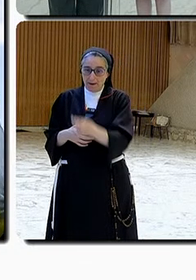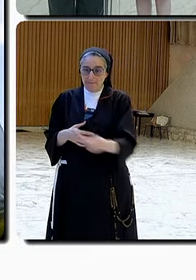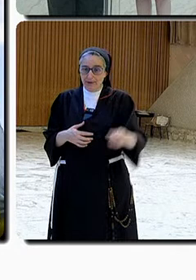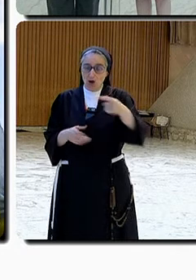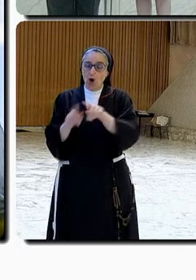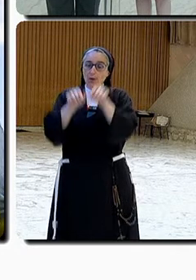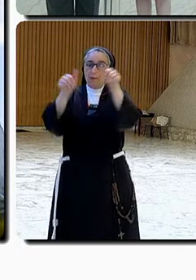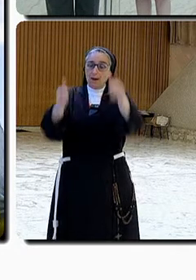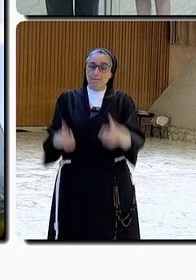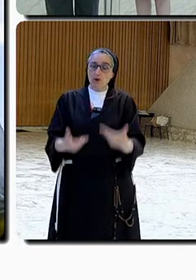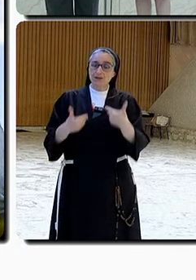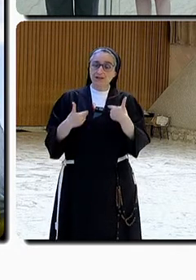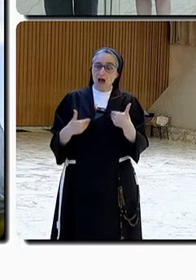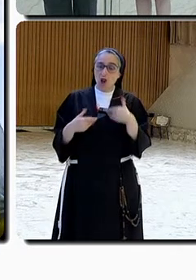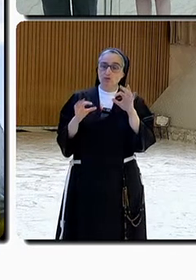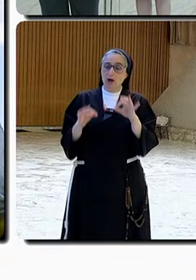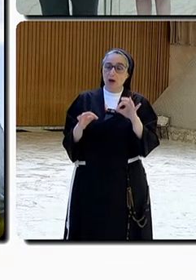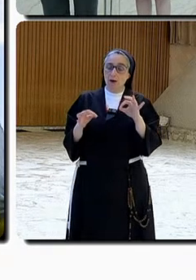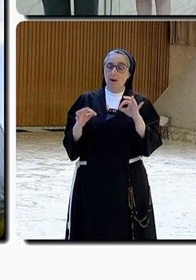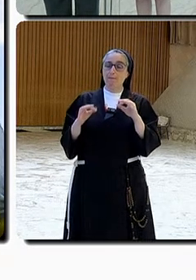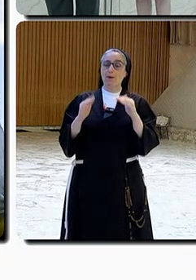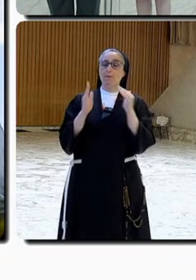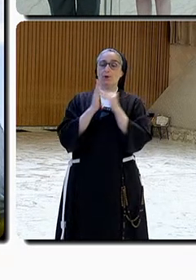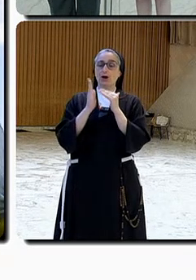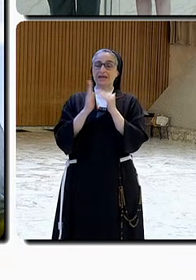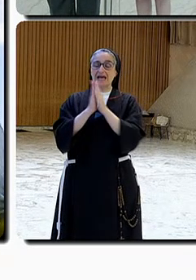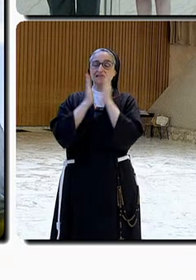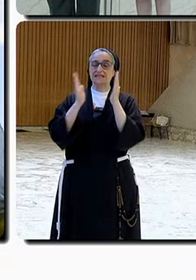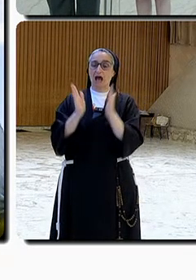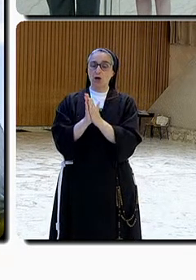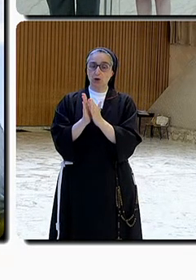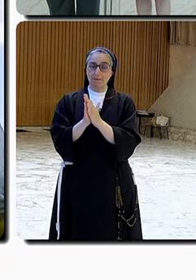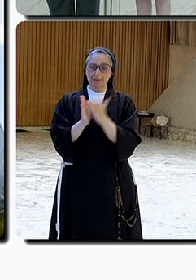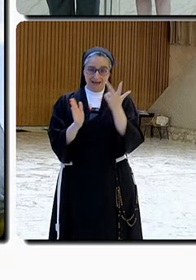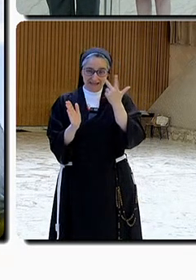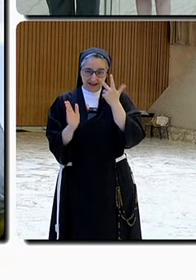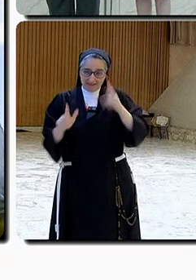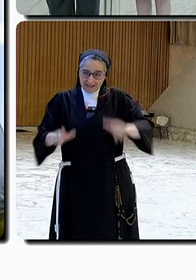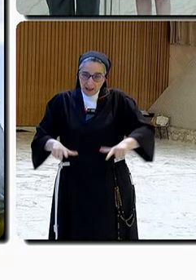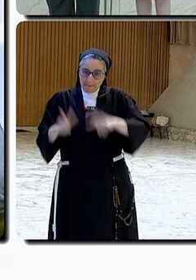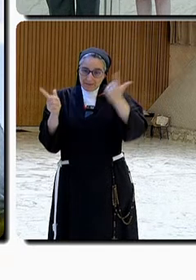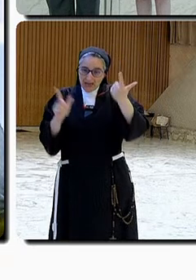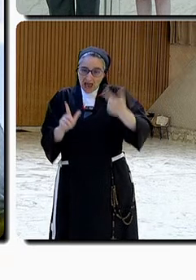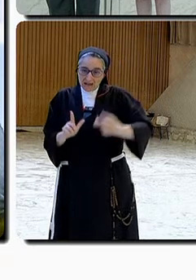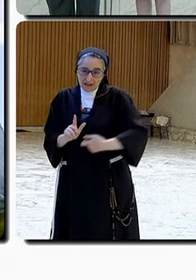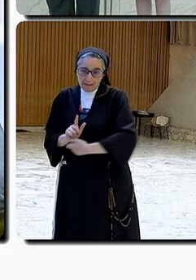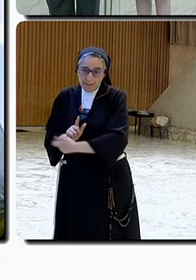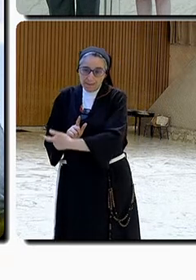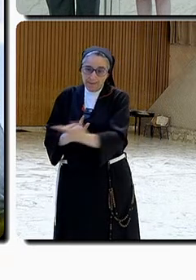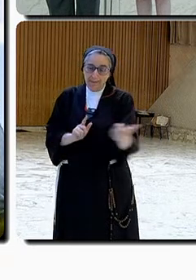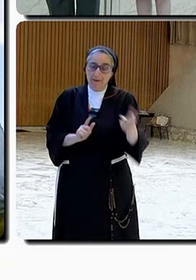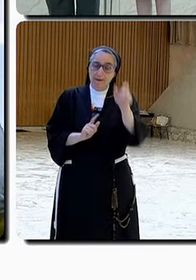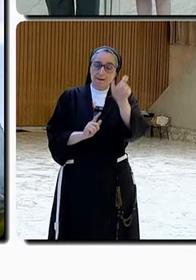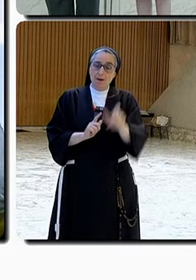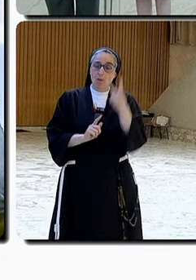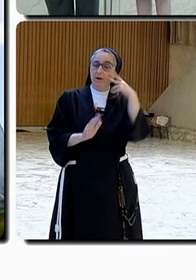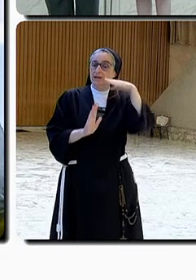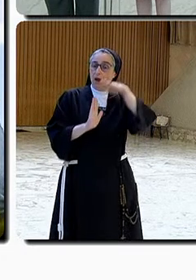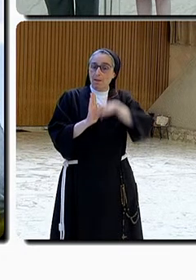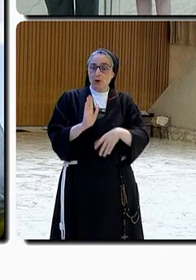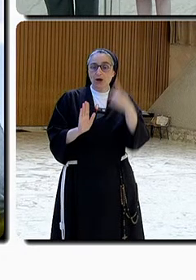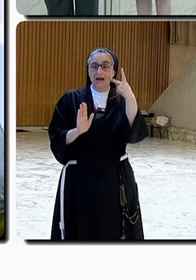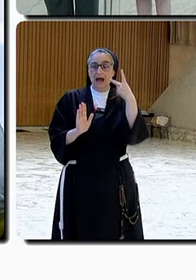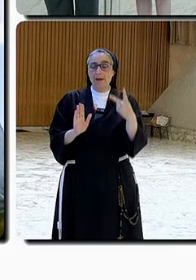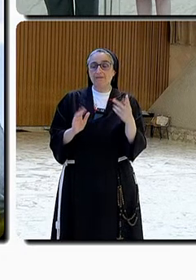planting model gives family ministers a blueprint for building dynamic domestic churches from the ground up. This